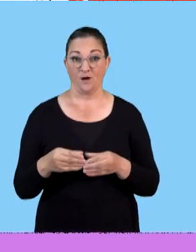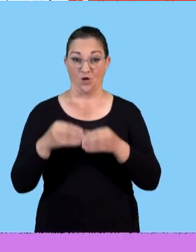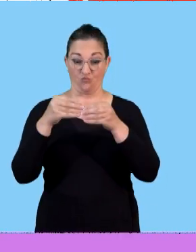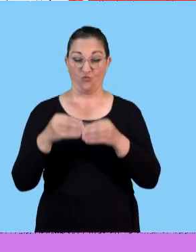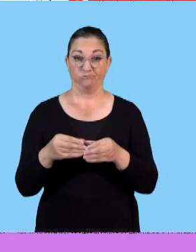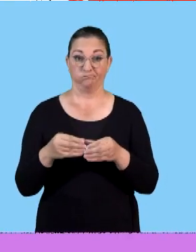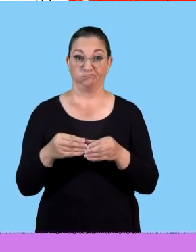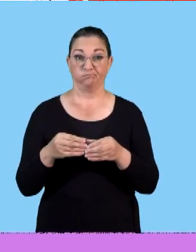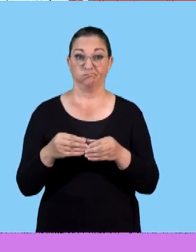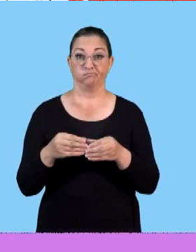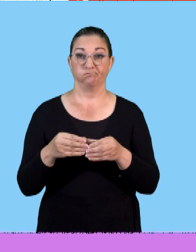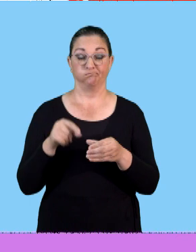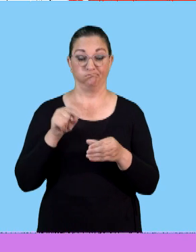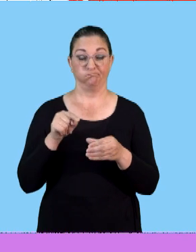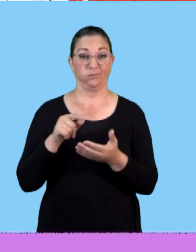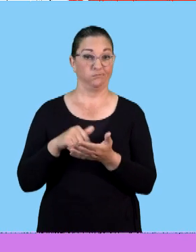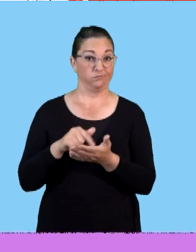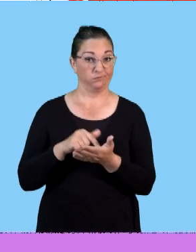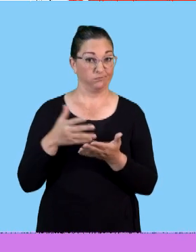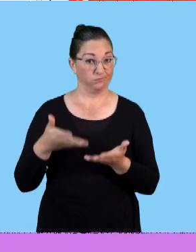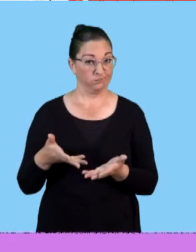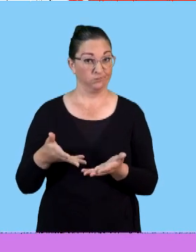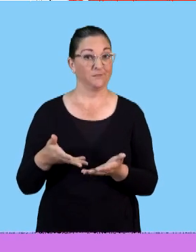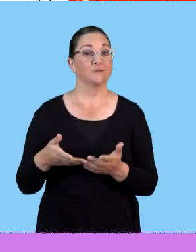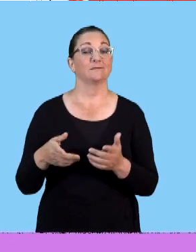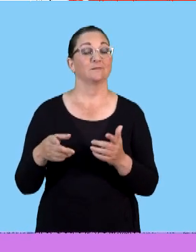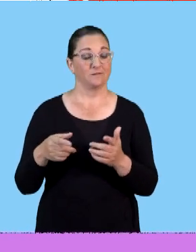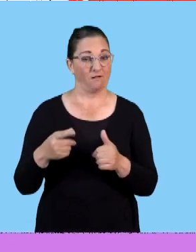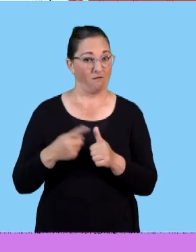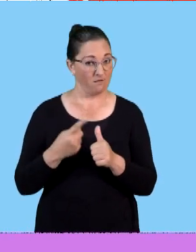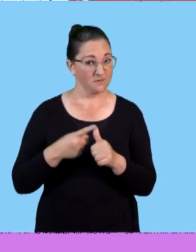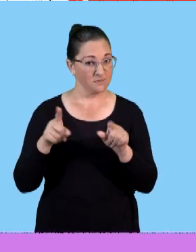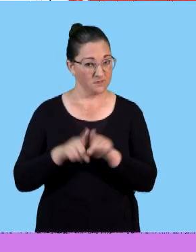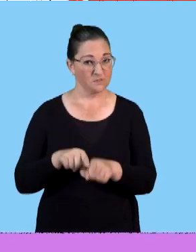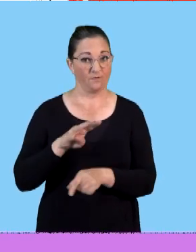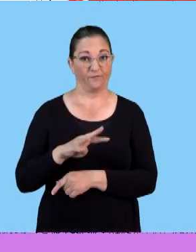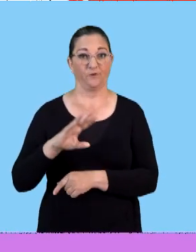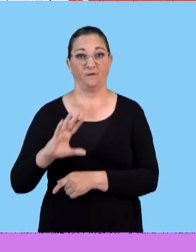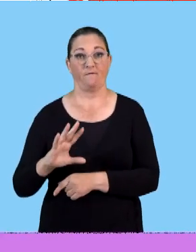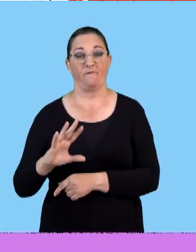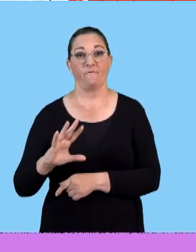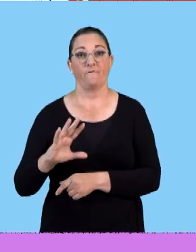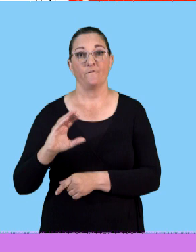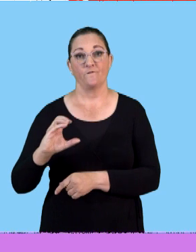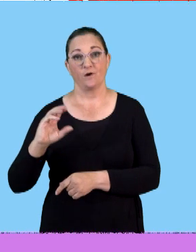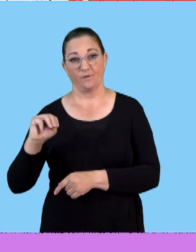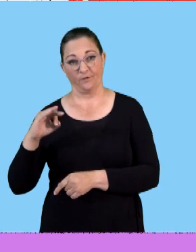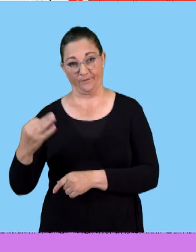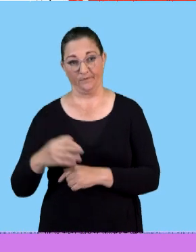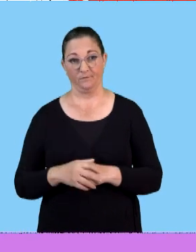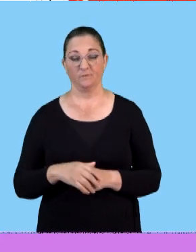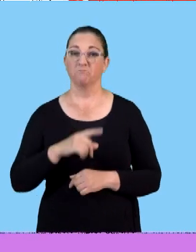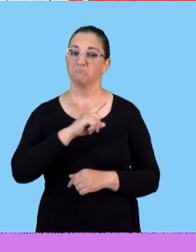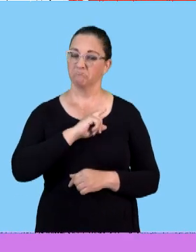centimeters. Now, when I calculated the volume of the rectangular shaped bottle, I also ended with an answer of